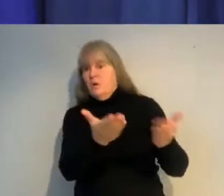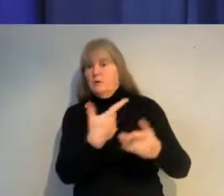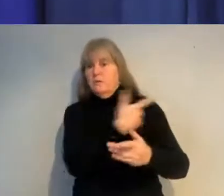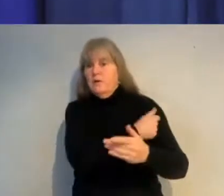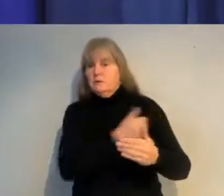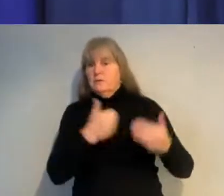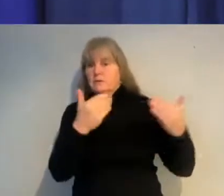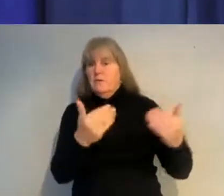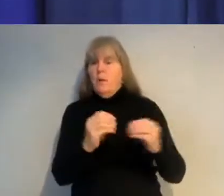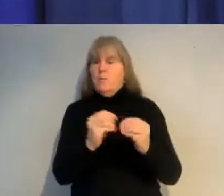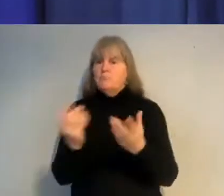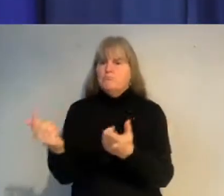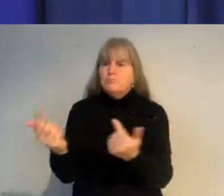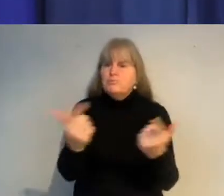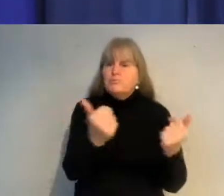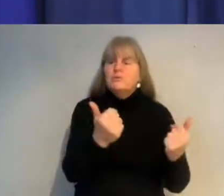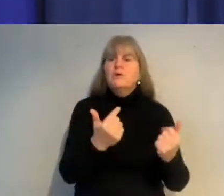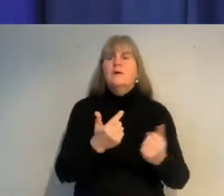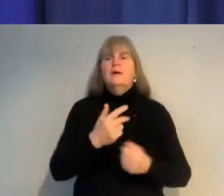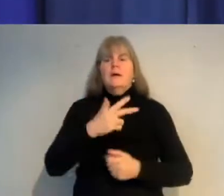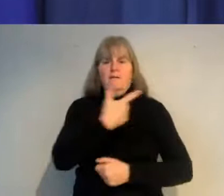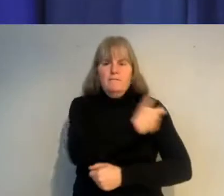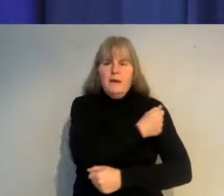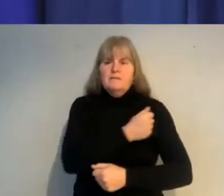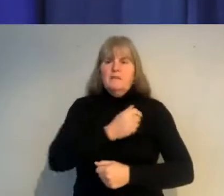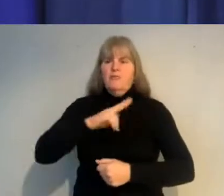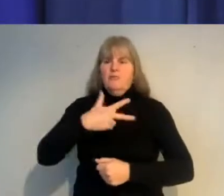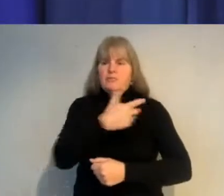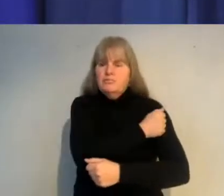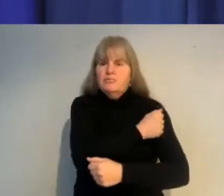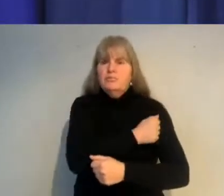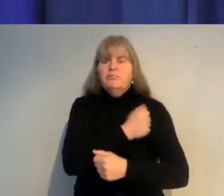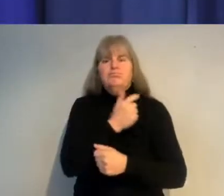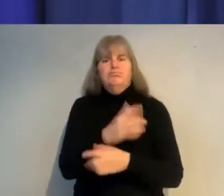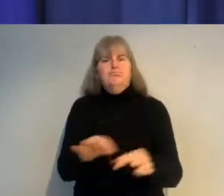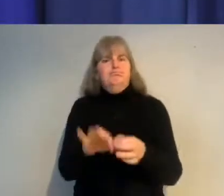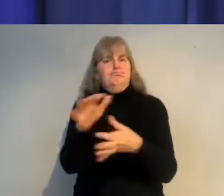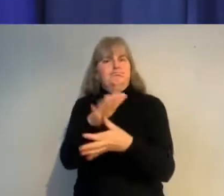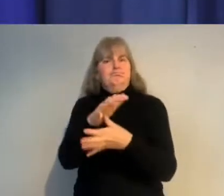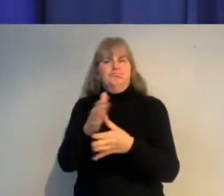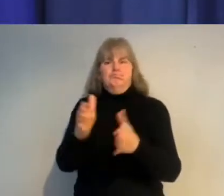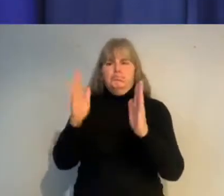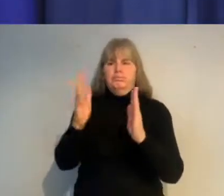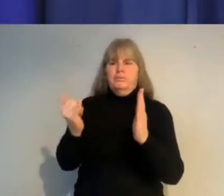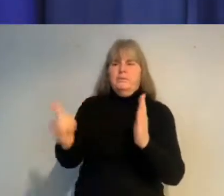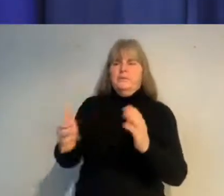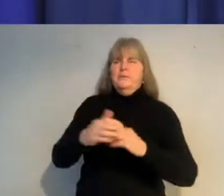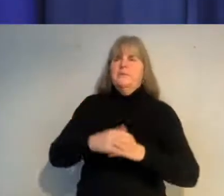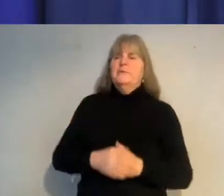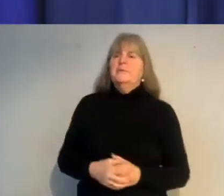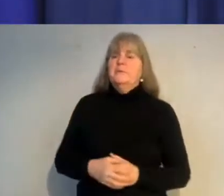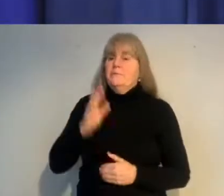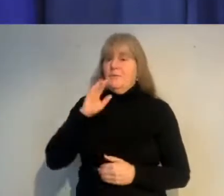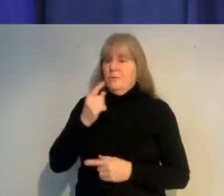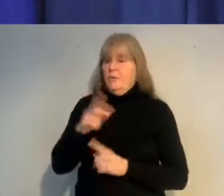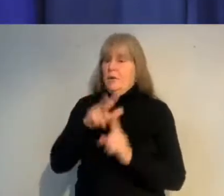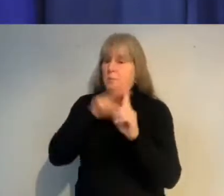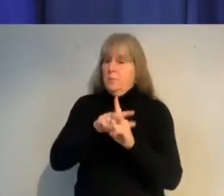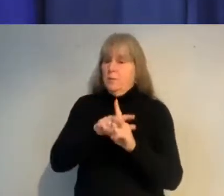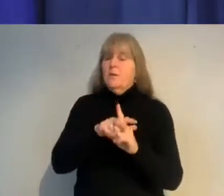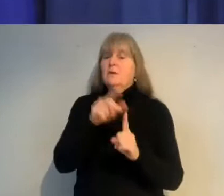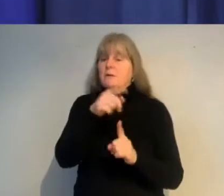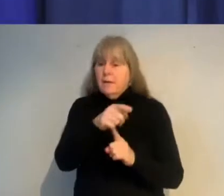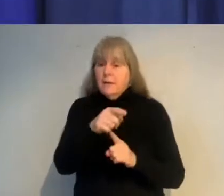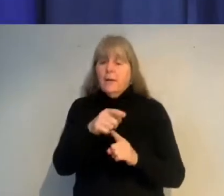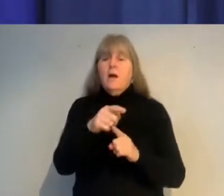Yukoners vaccinated and boosted, which is absolutely our priority right now. Again, you can book your appointment time